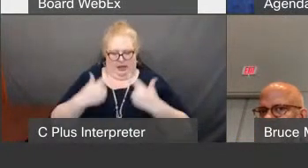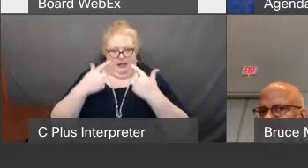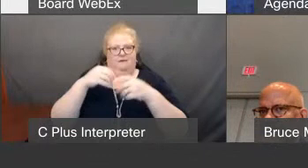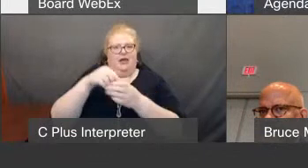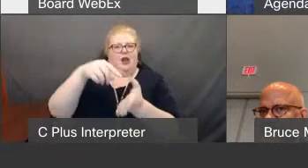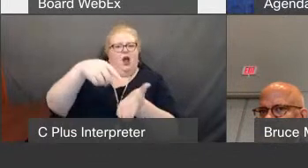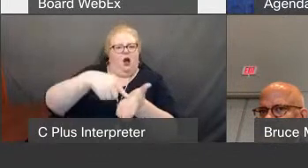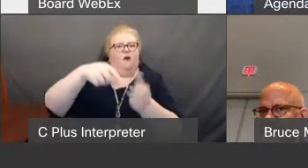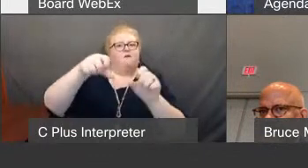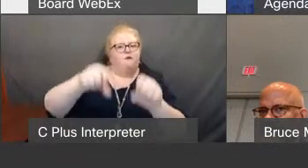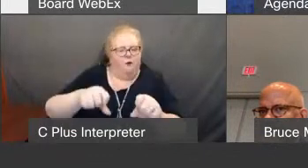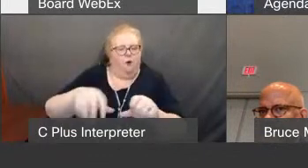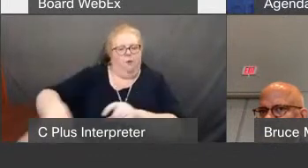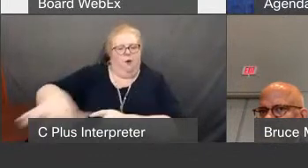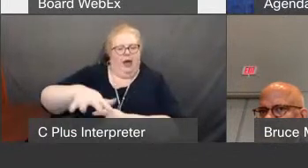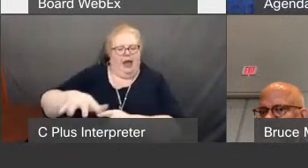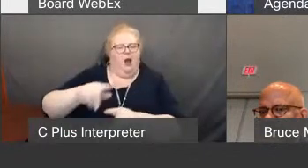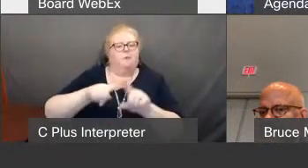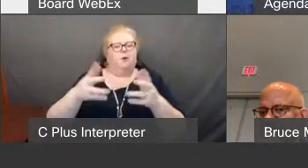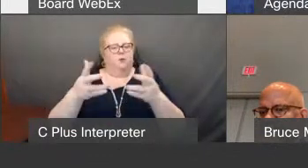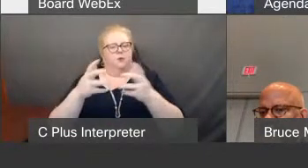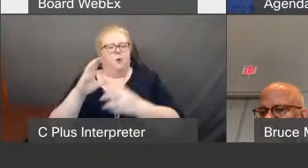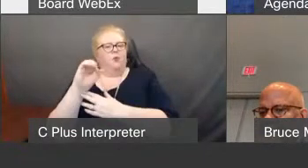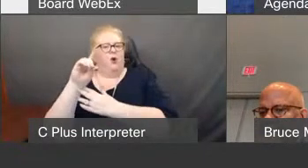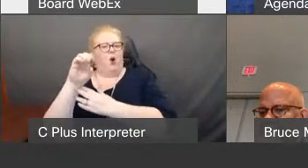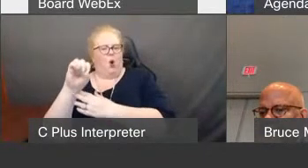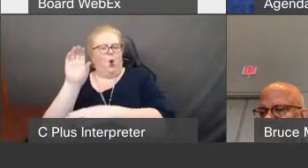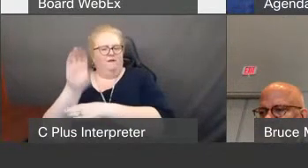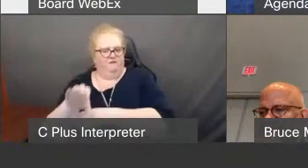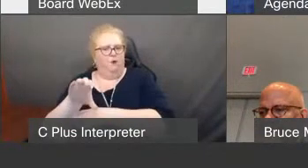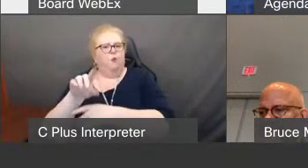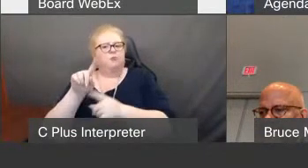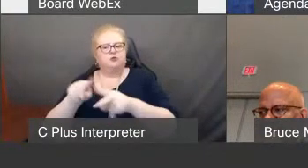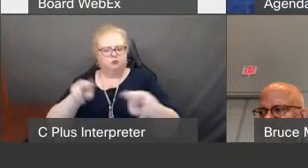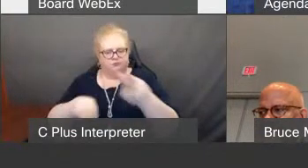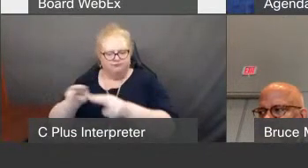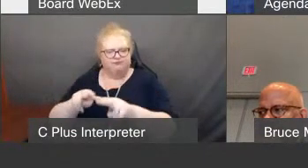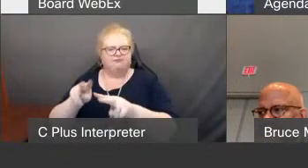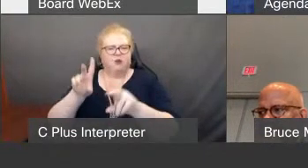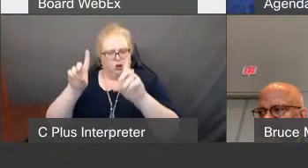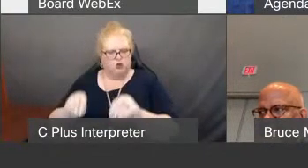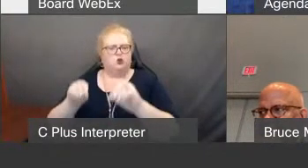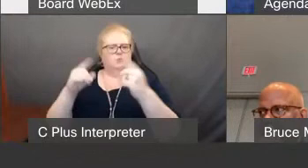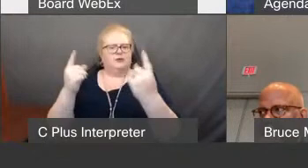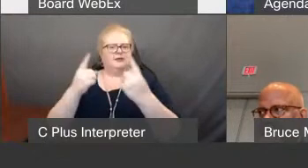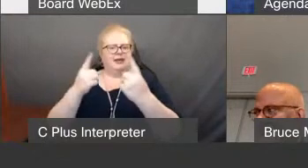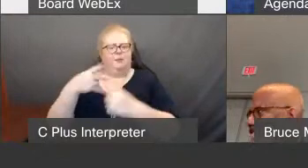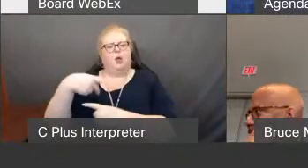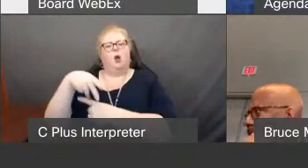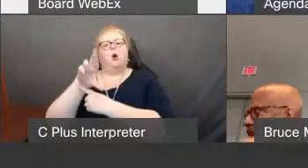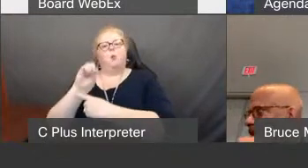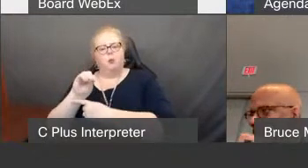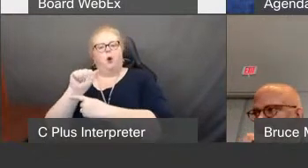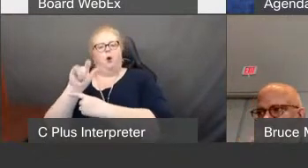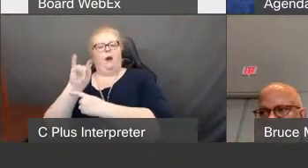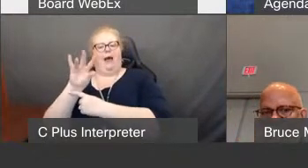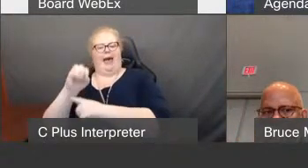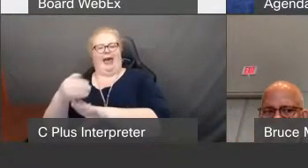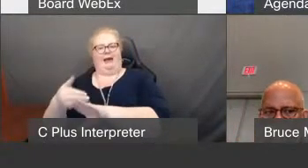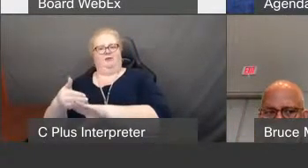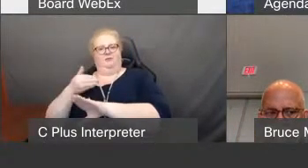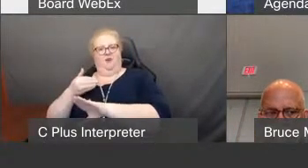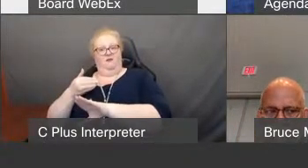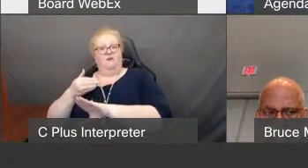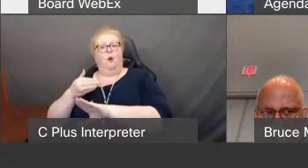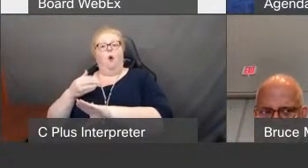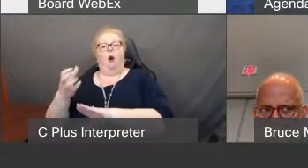we also want code enforcement to be active and doing a proactive approach rather than just responding when there's a complaint